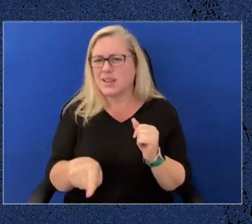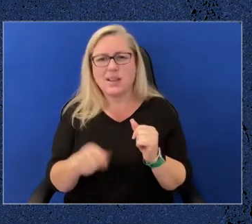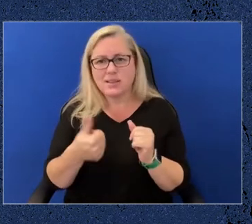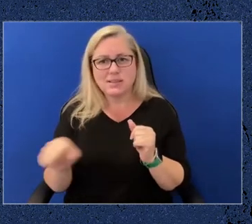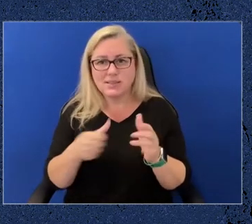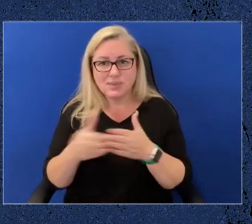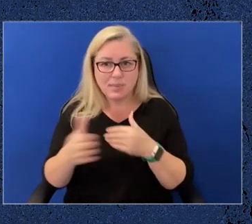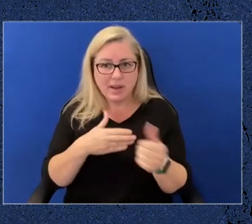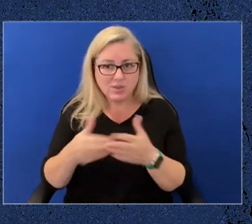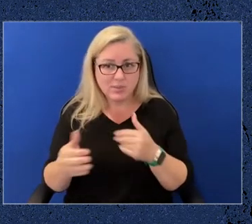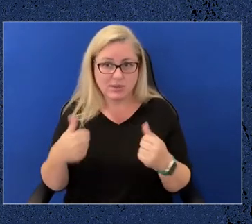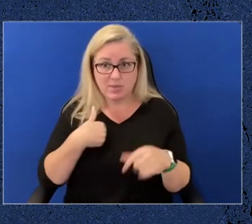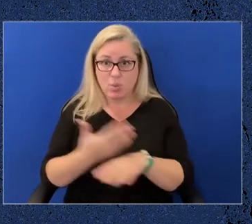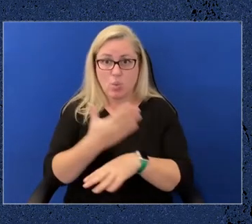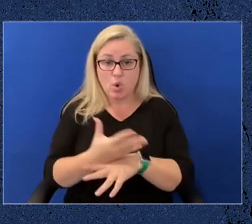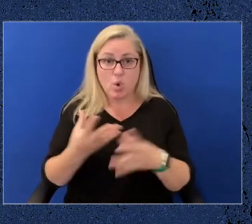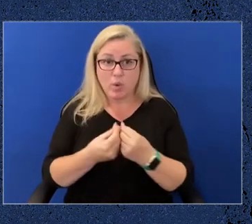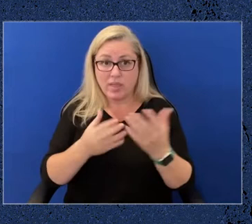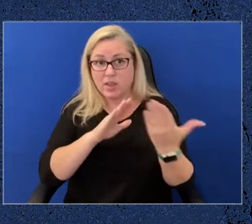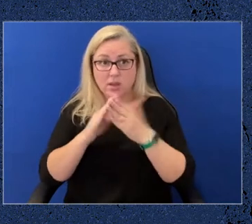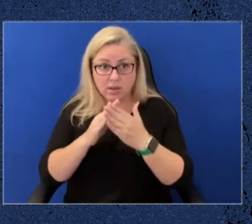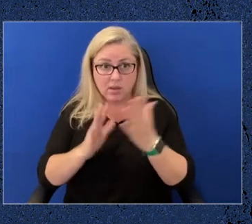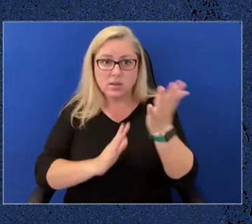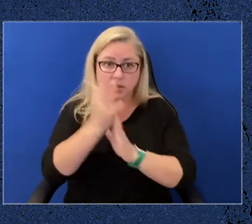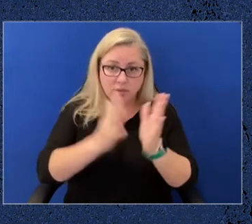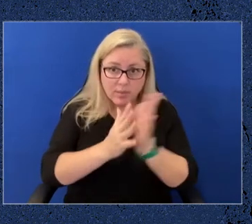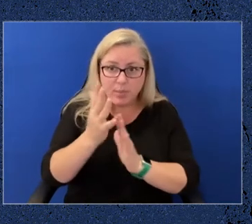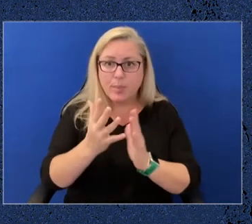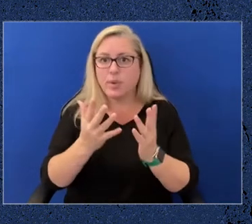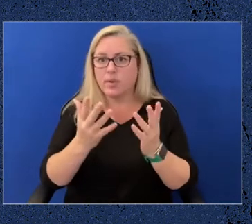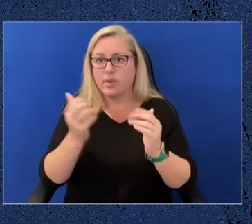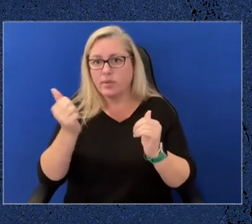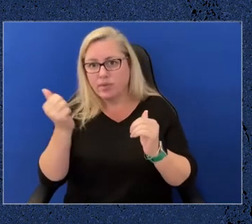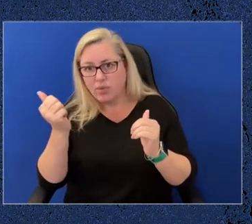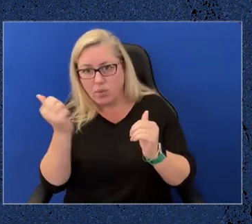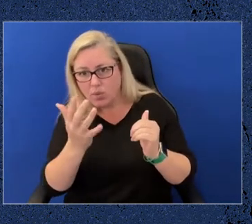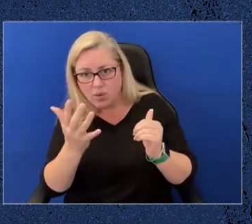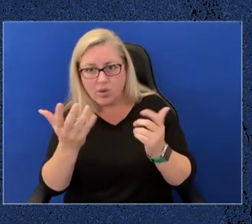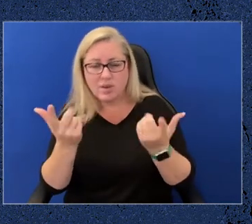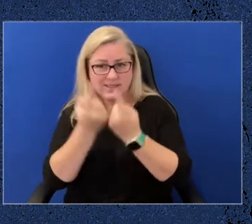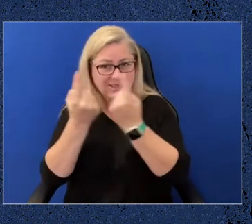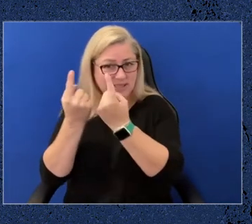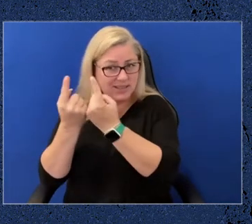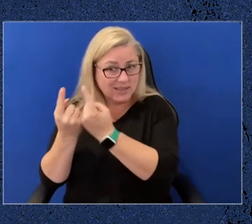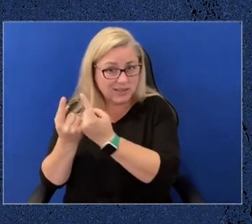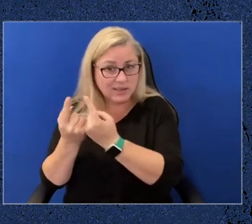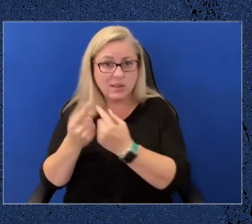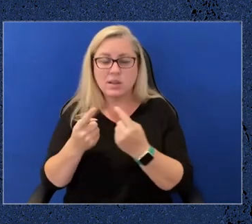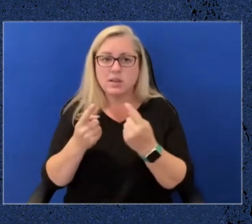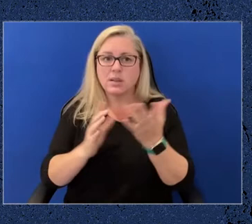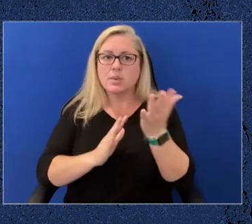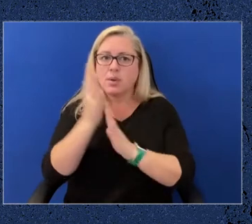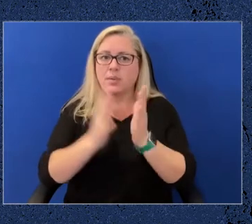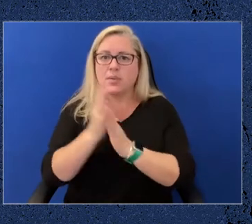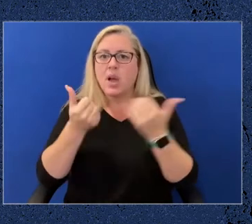end where I've worked with community to burn and protect for spears and all these kinds of things. But fire was used in a nuanced way all